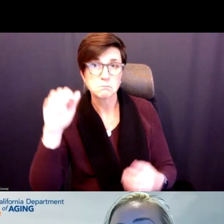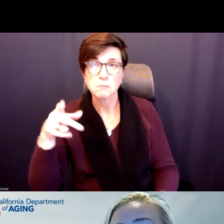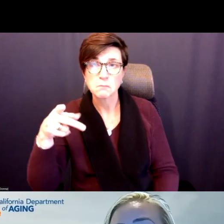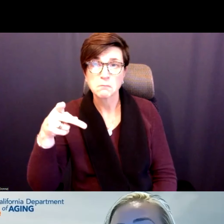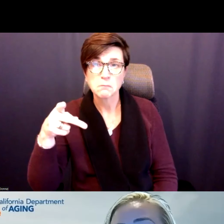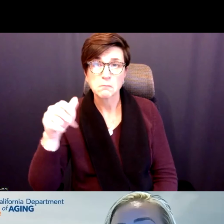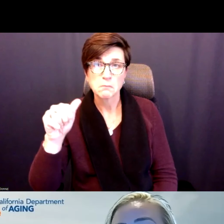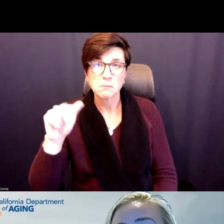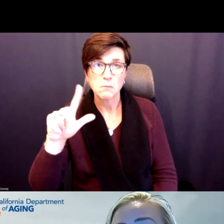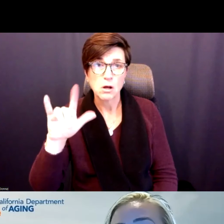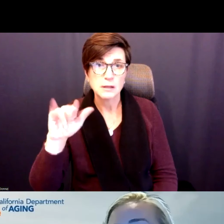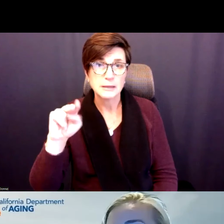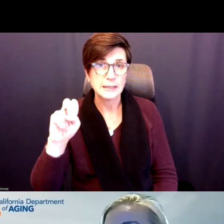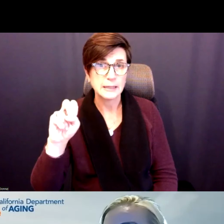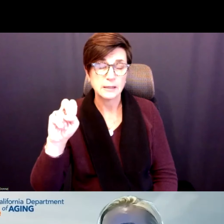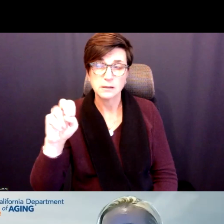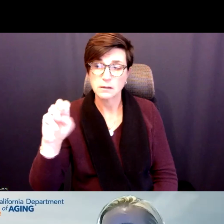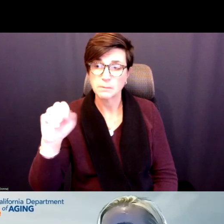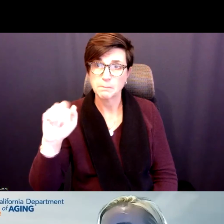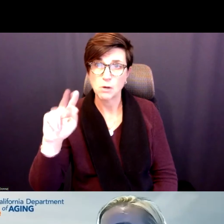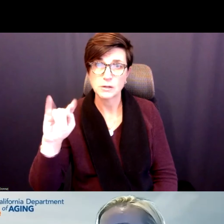Martinez.